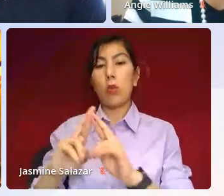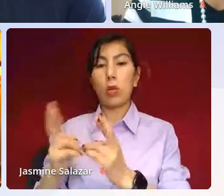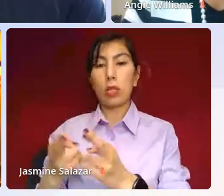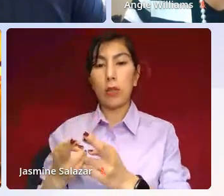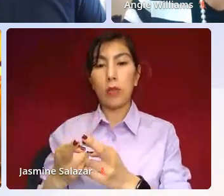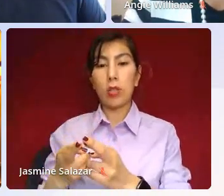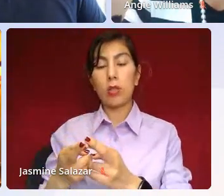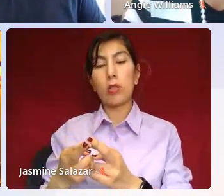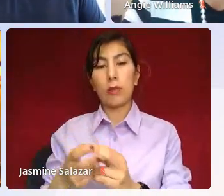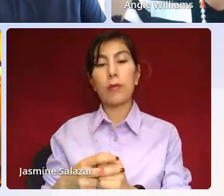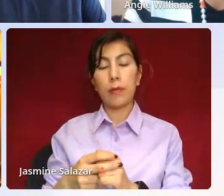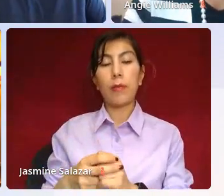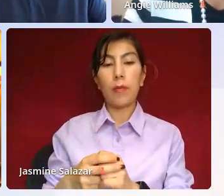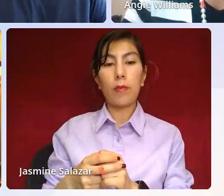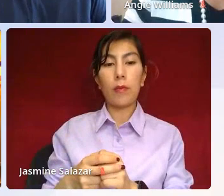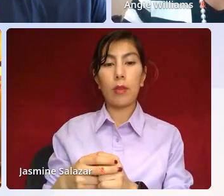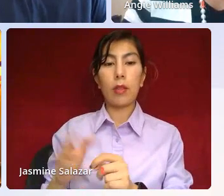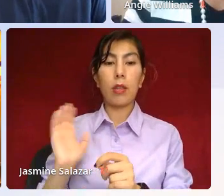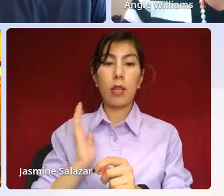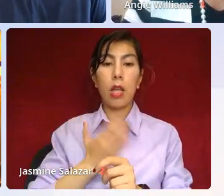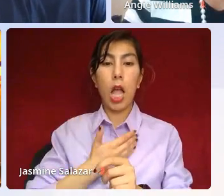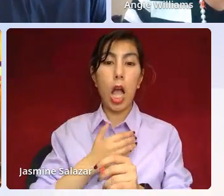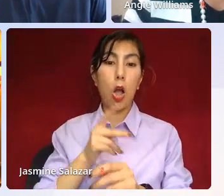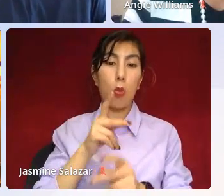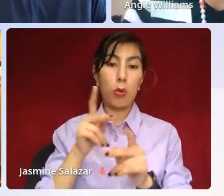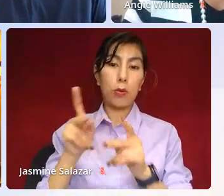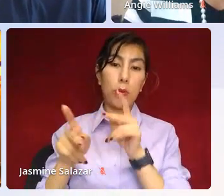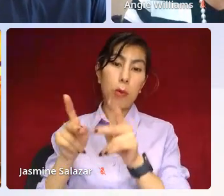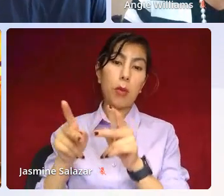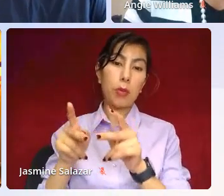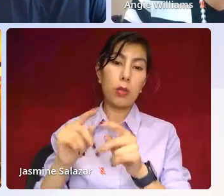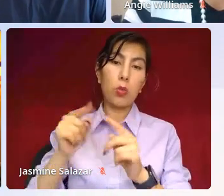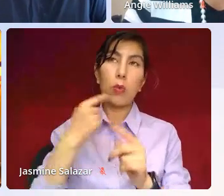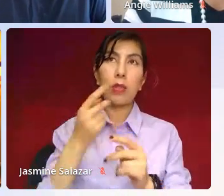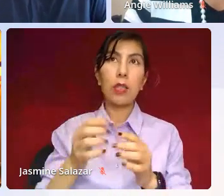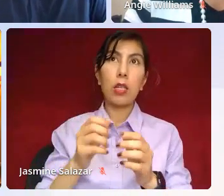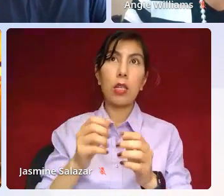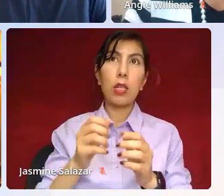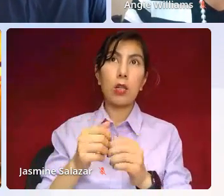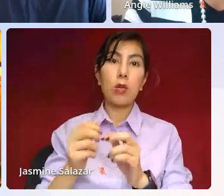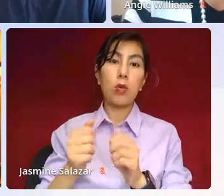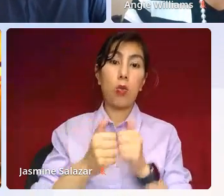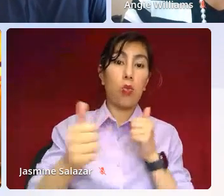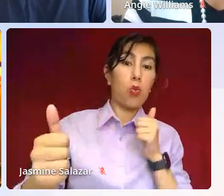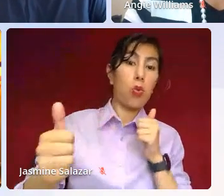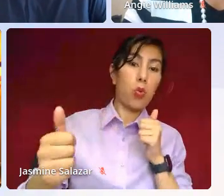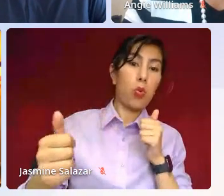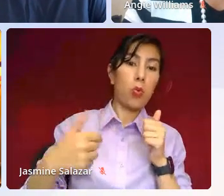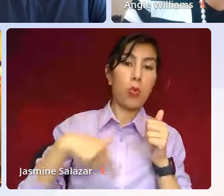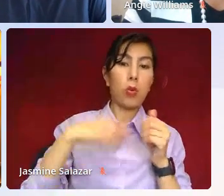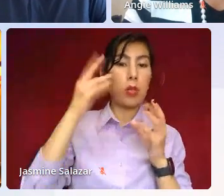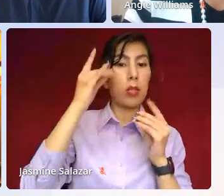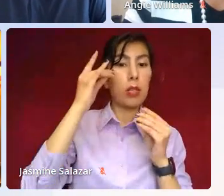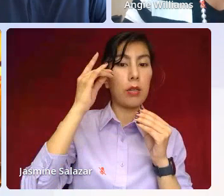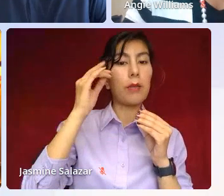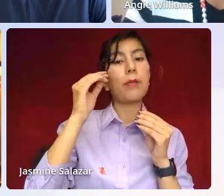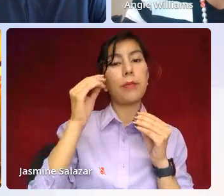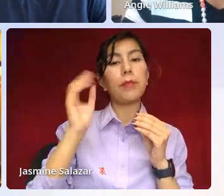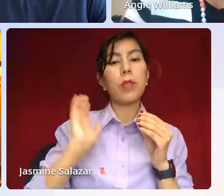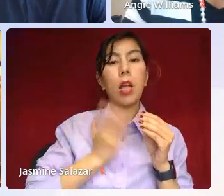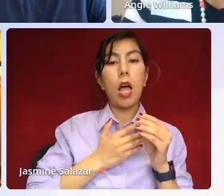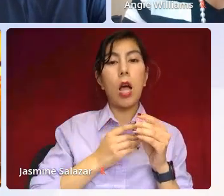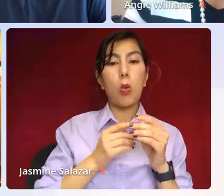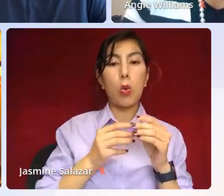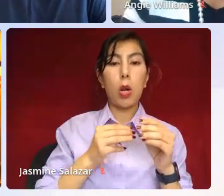area as well. So our population, when we say rural, we're thinking, our tribal members and